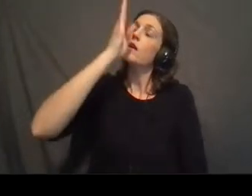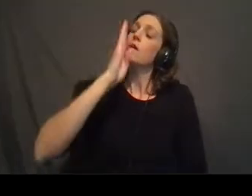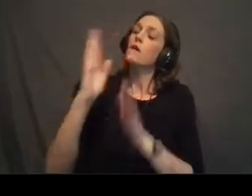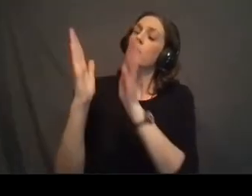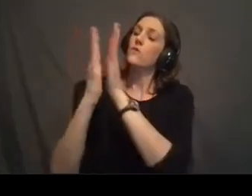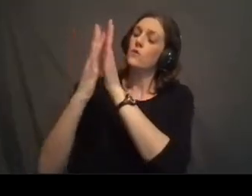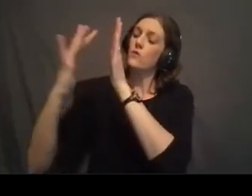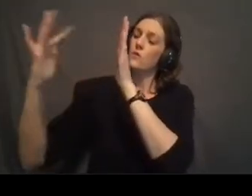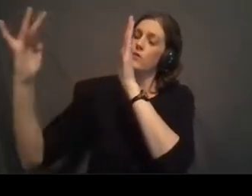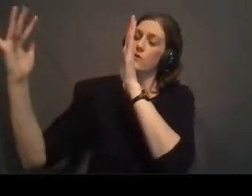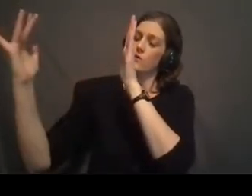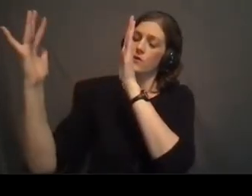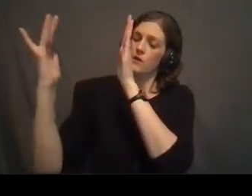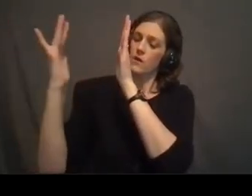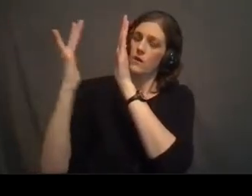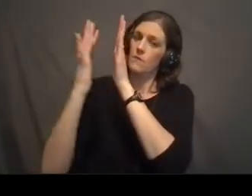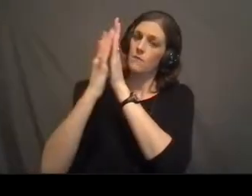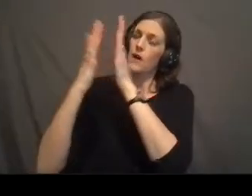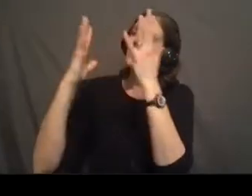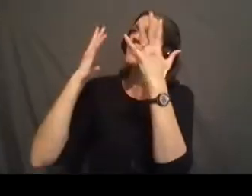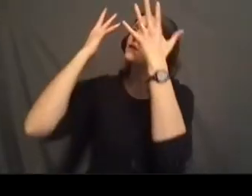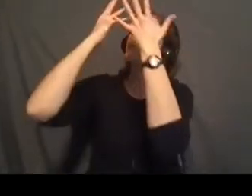God of glory,